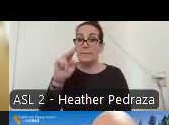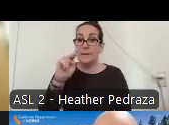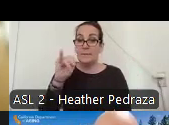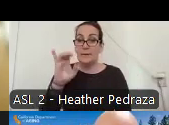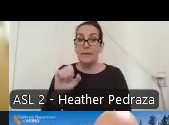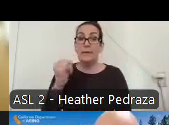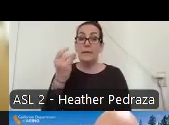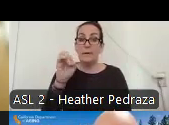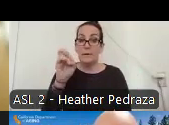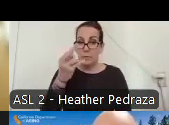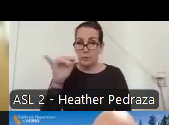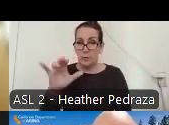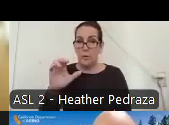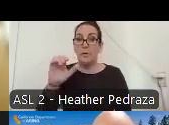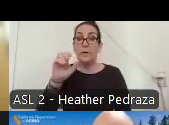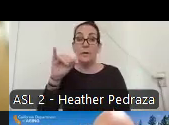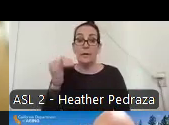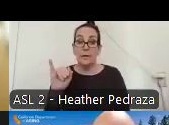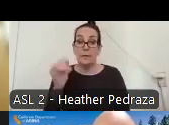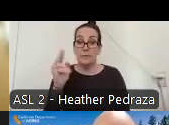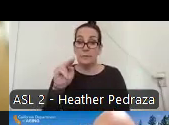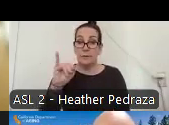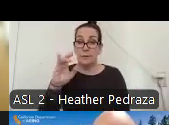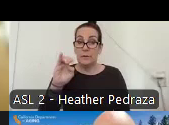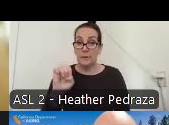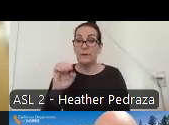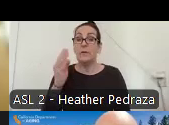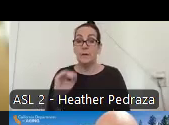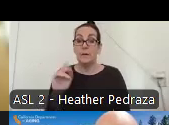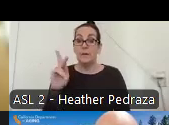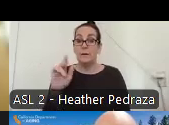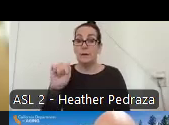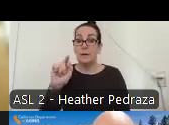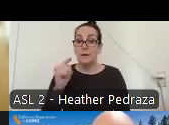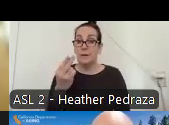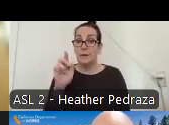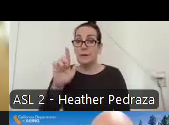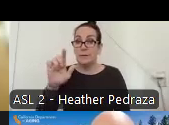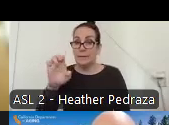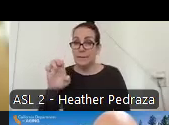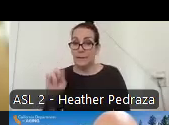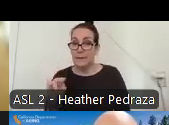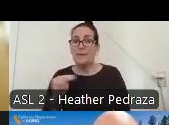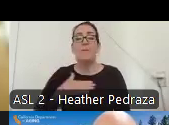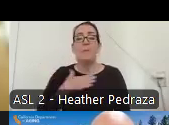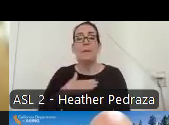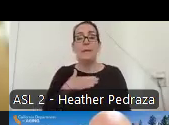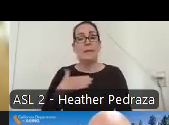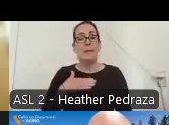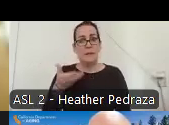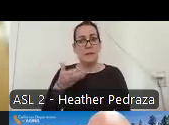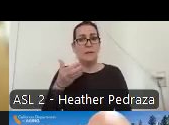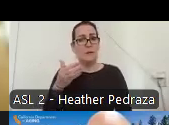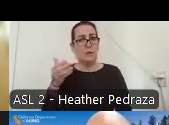and Kathleen. We would like you to briefly introduce yourself and tell us what inspired you to be with us in